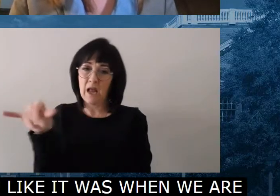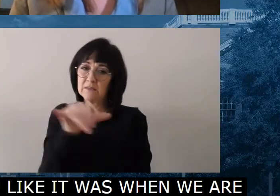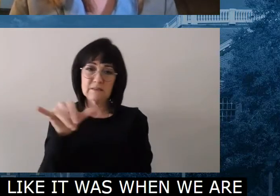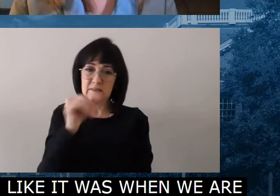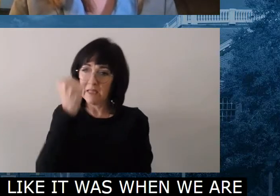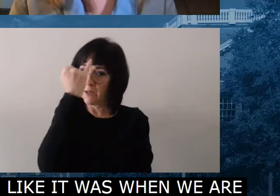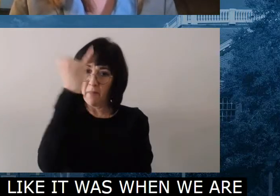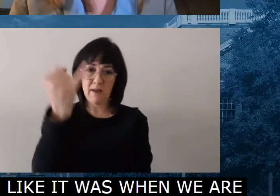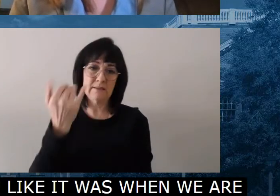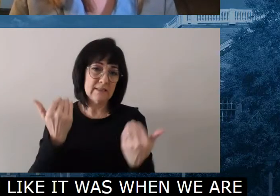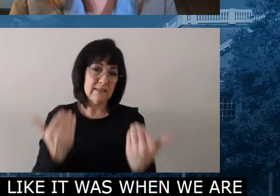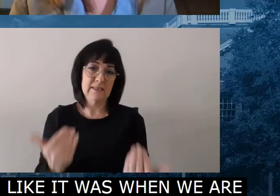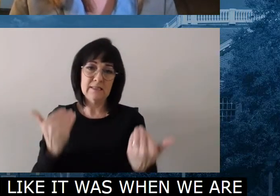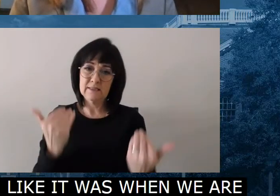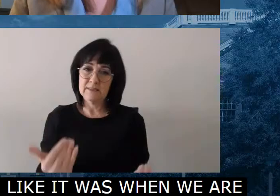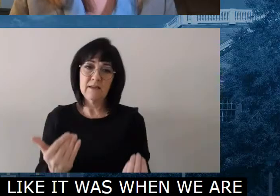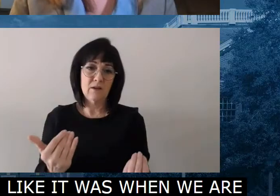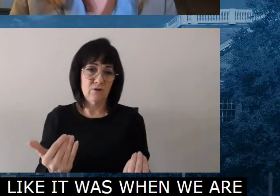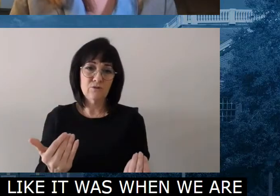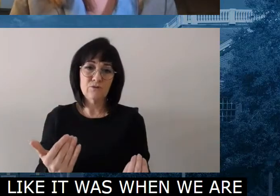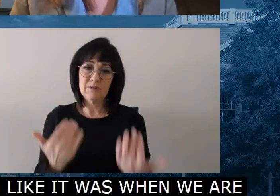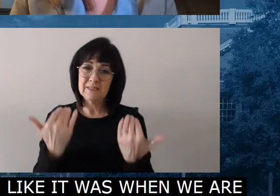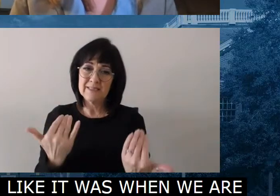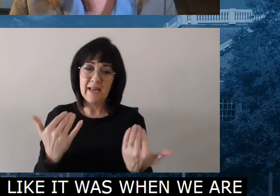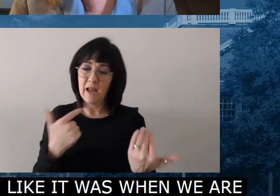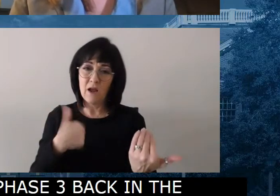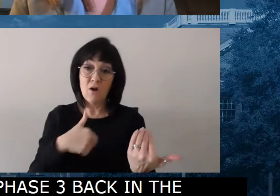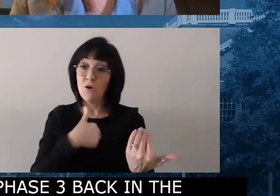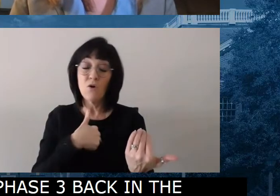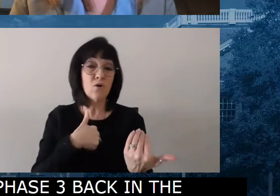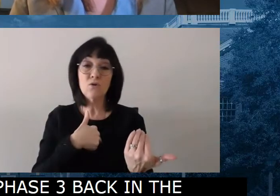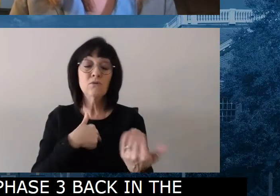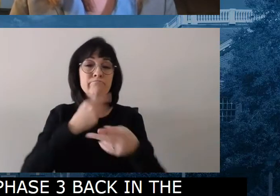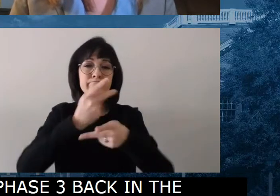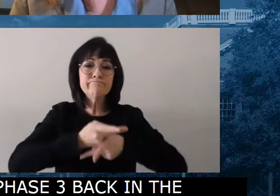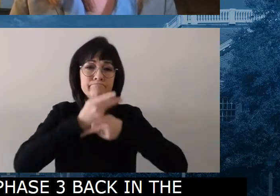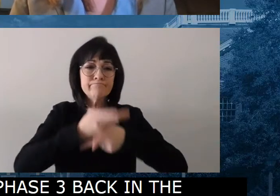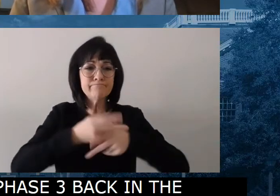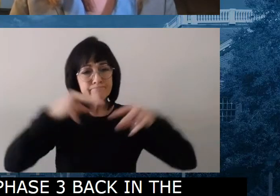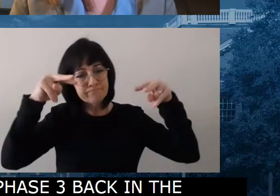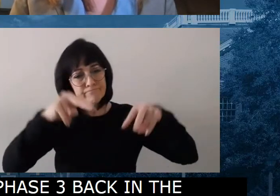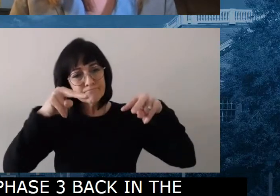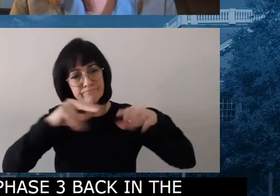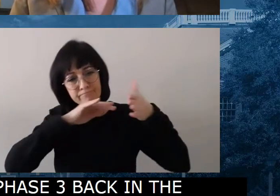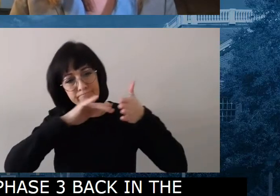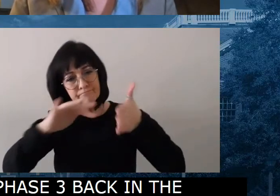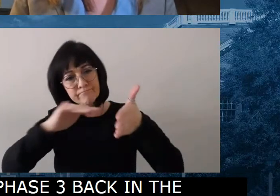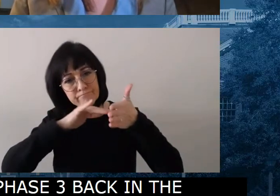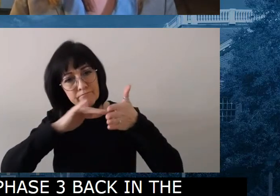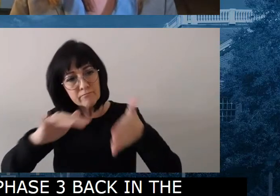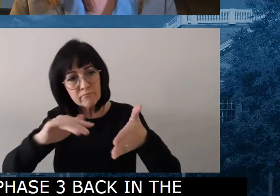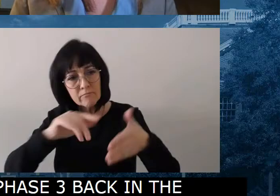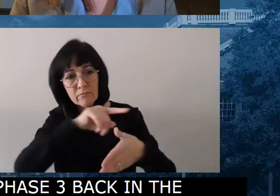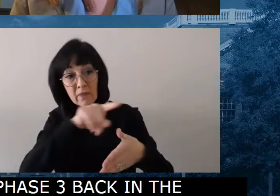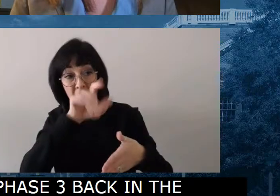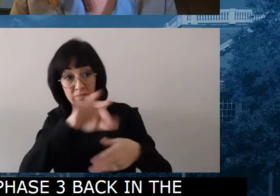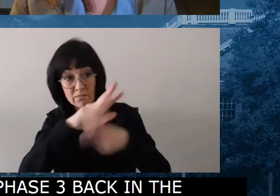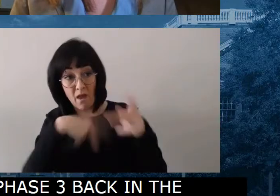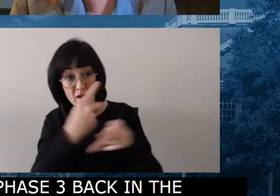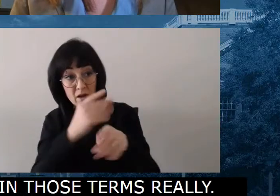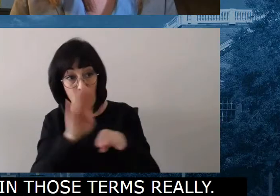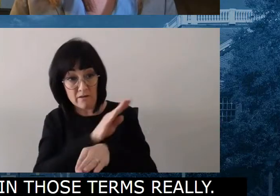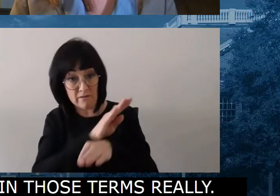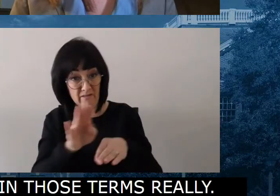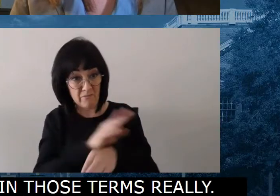terms really now. We think about it more in terms of how to keep establishments safe as